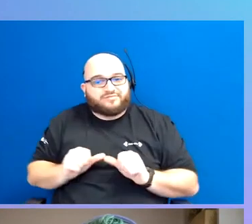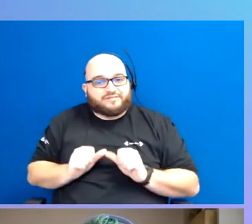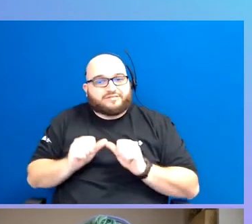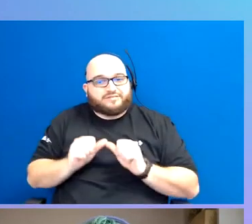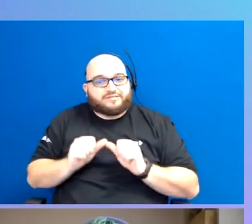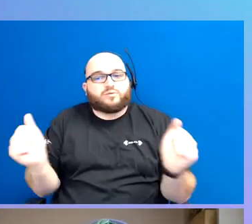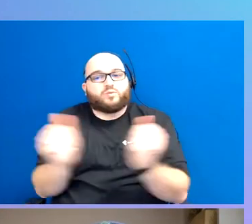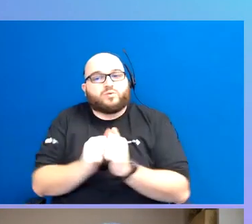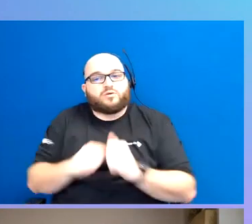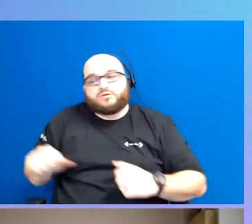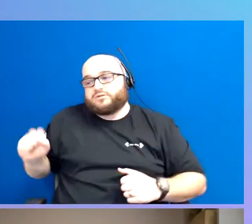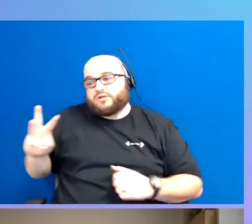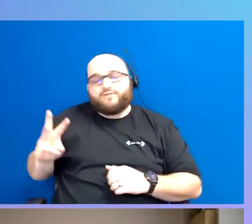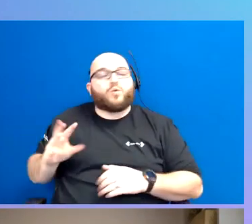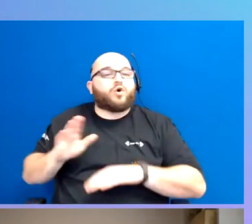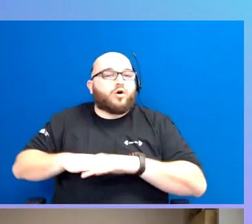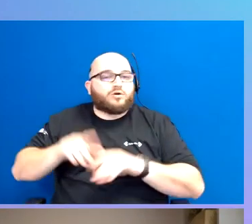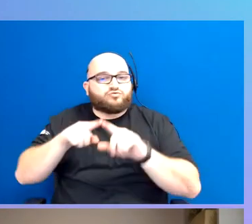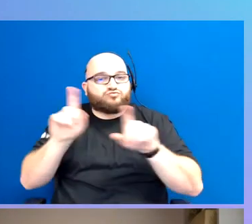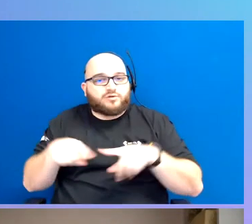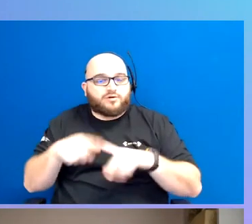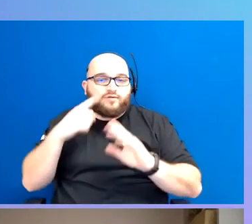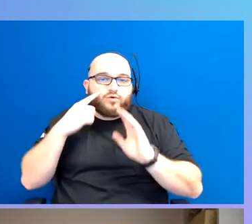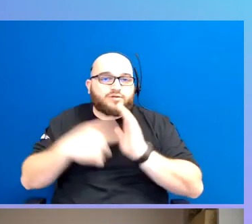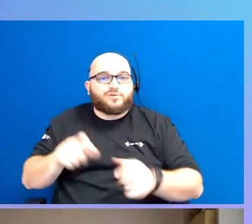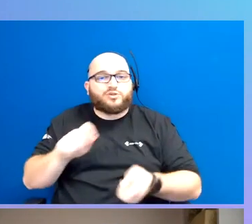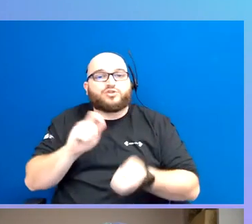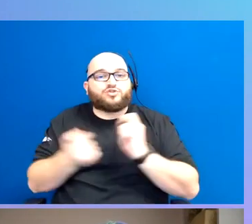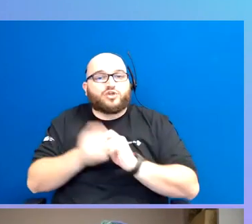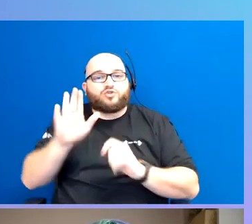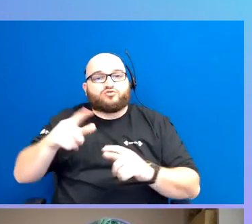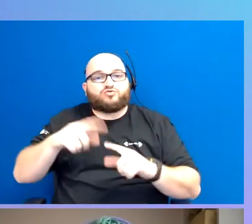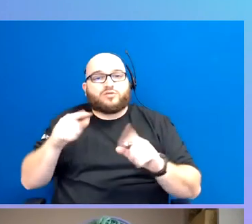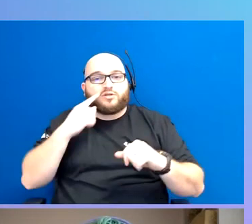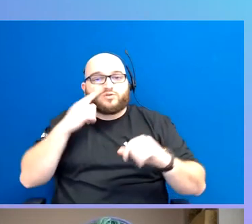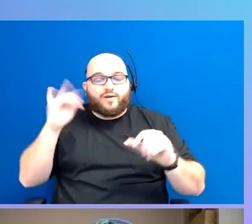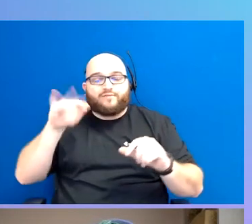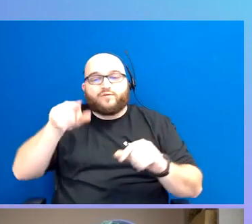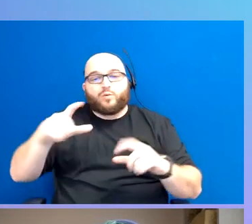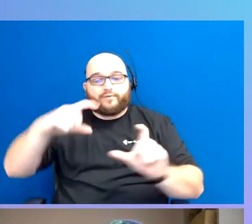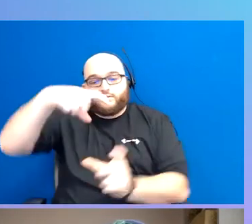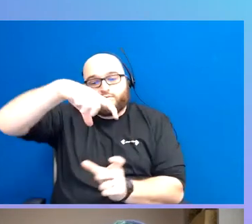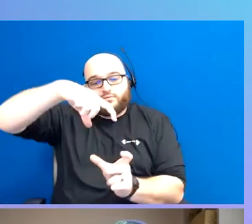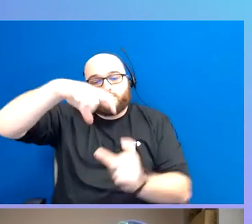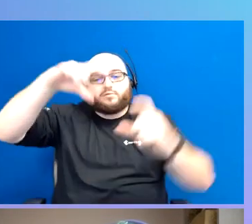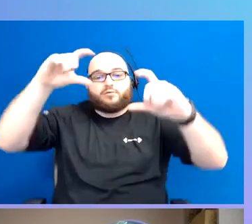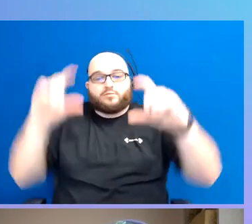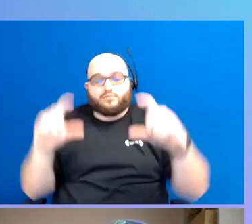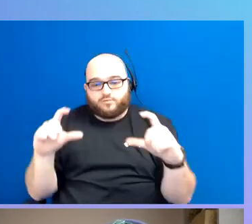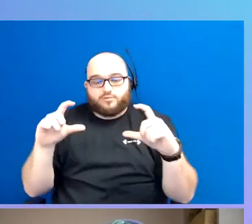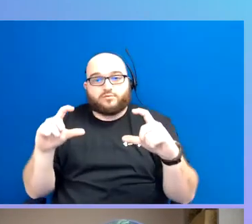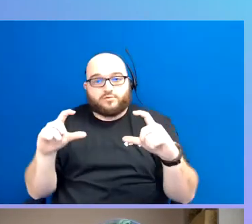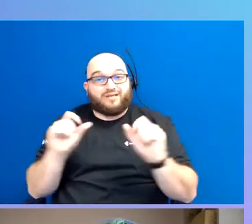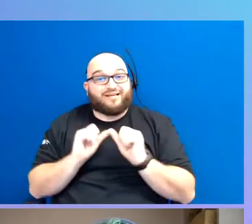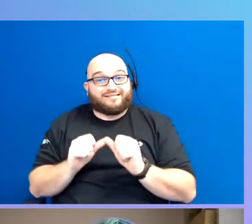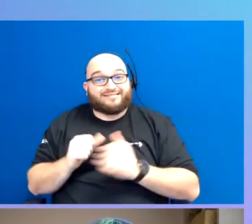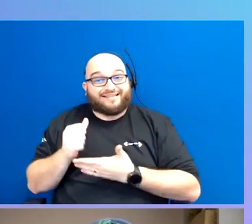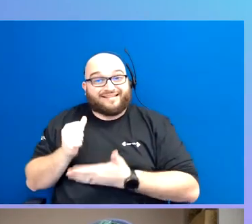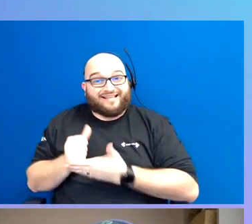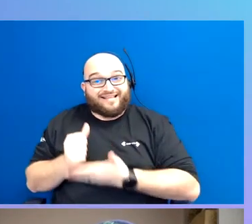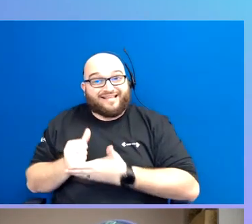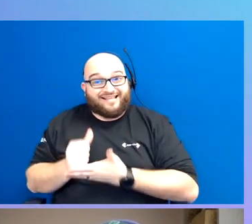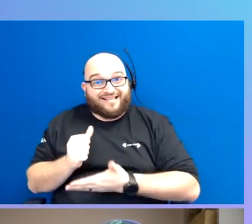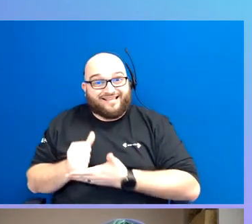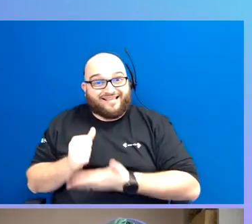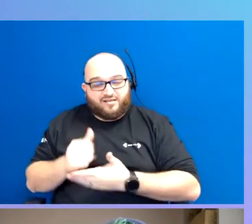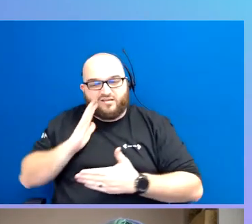components displayed on the screen, for example, changing the screen orientation. So if you were to have a consistent help button in your navigation bar, let's